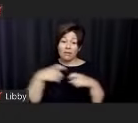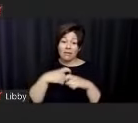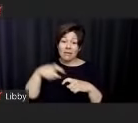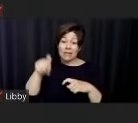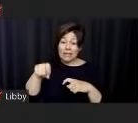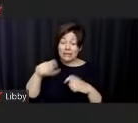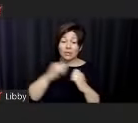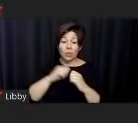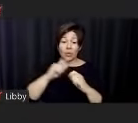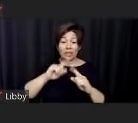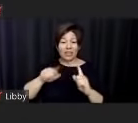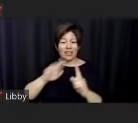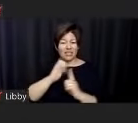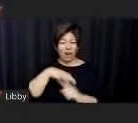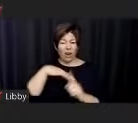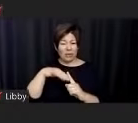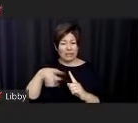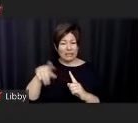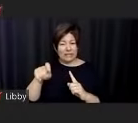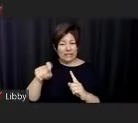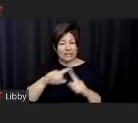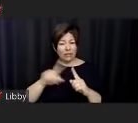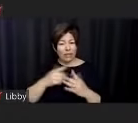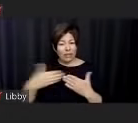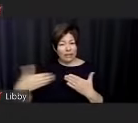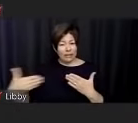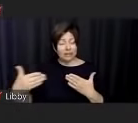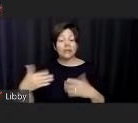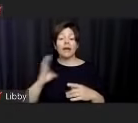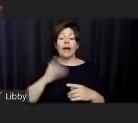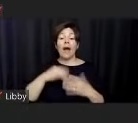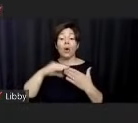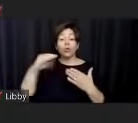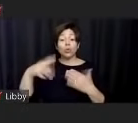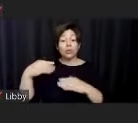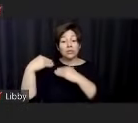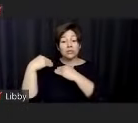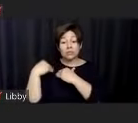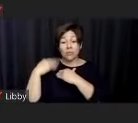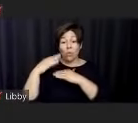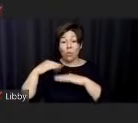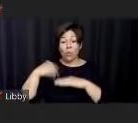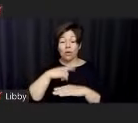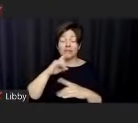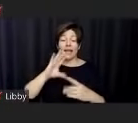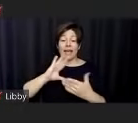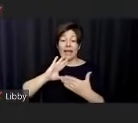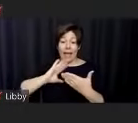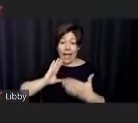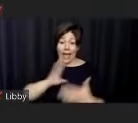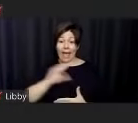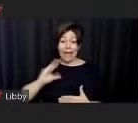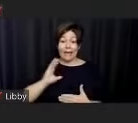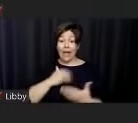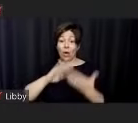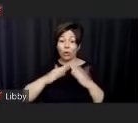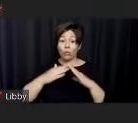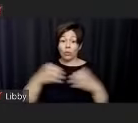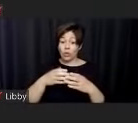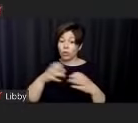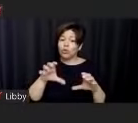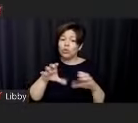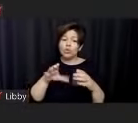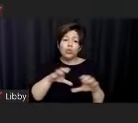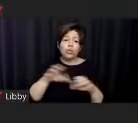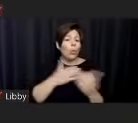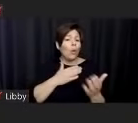virtual environments. Our students are dependent upon us and our collective will as a community to do whatever it takes to meet